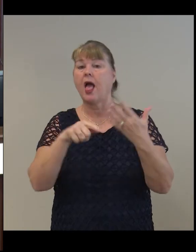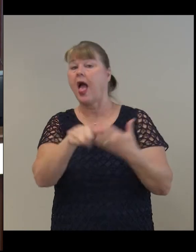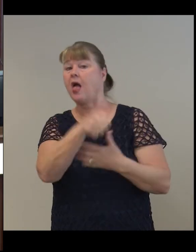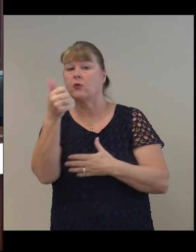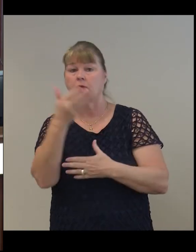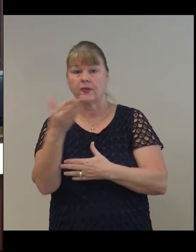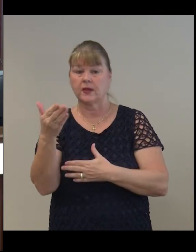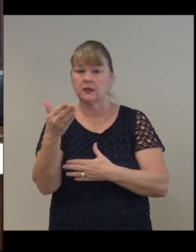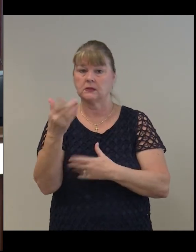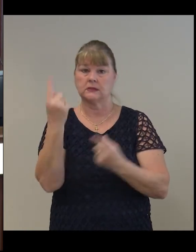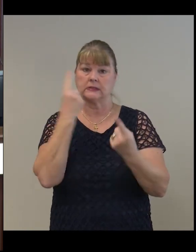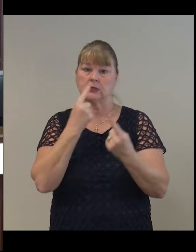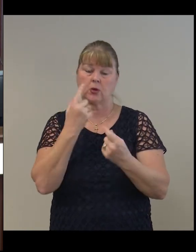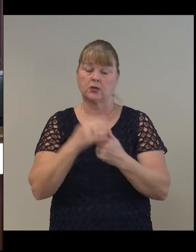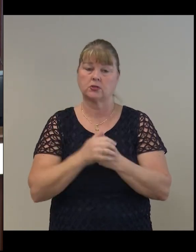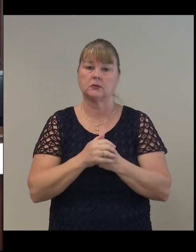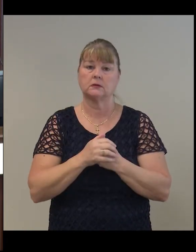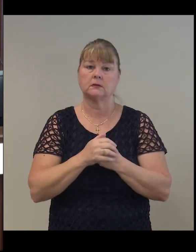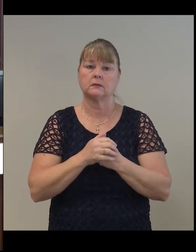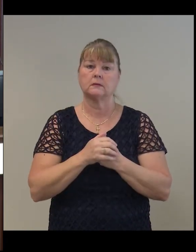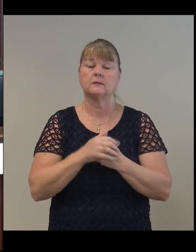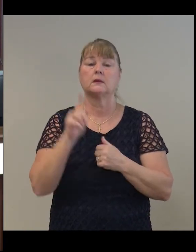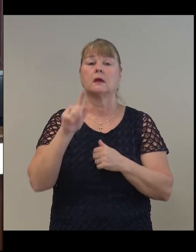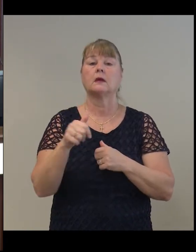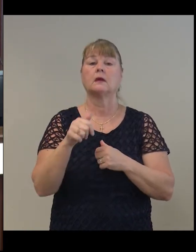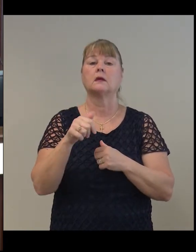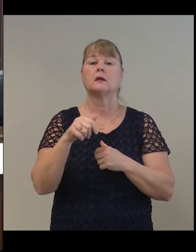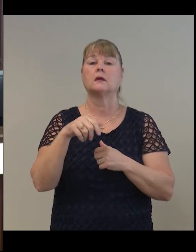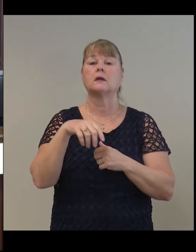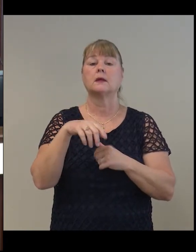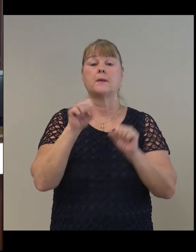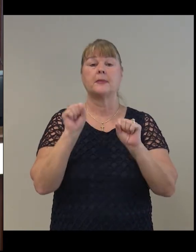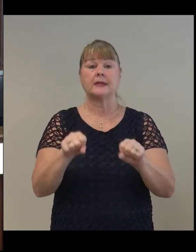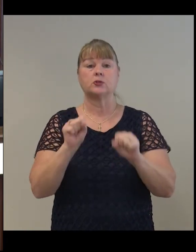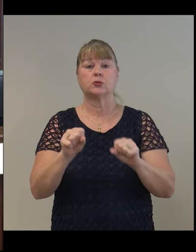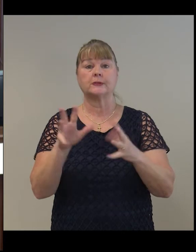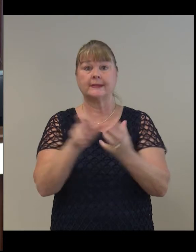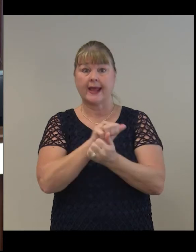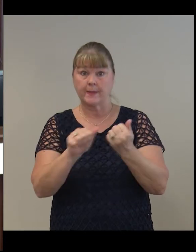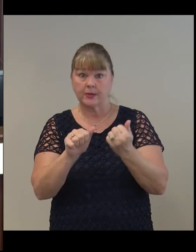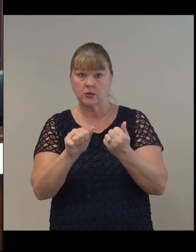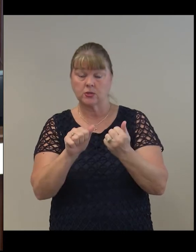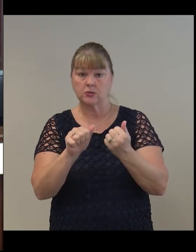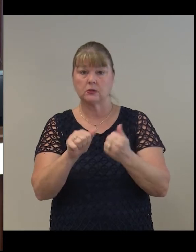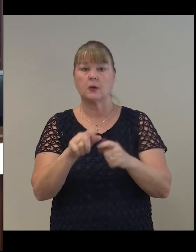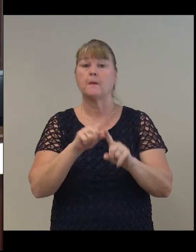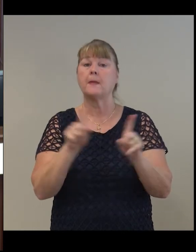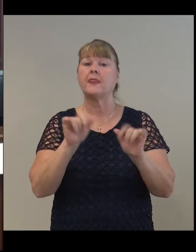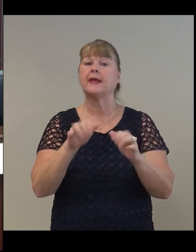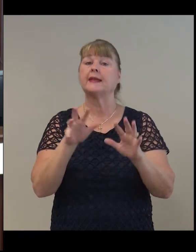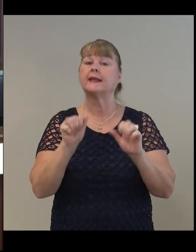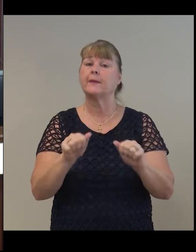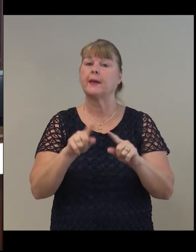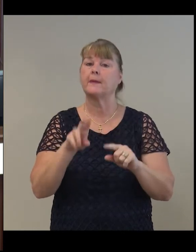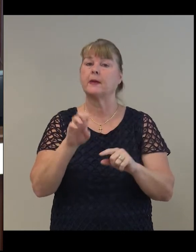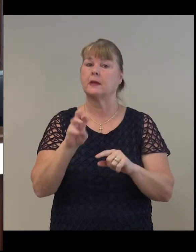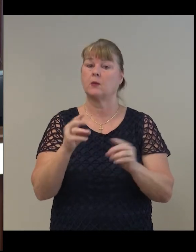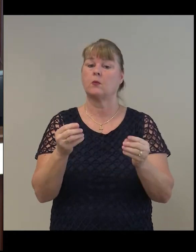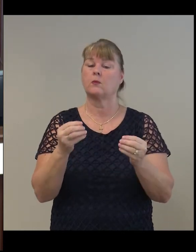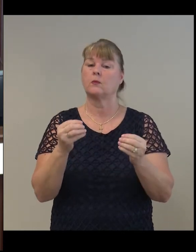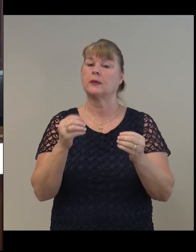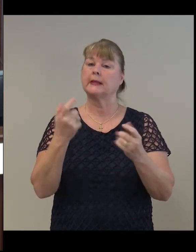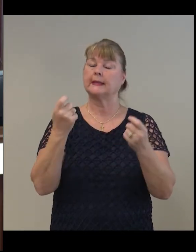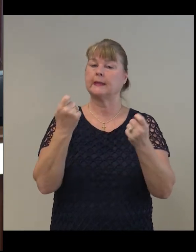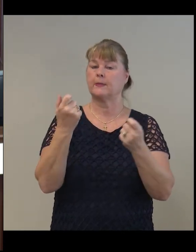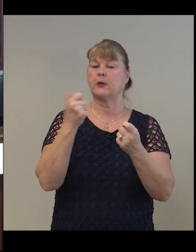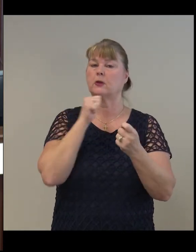into consideration. They highlight the potential damage, but that potential damage could be a little bit skewed because it's